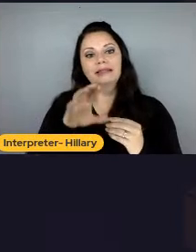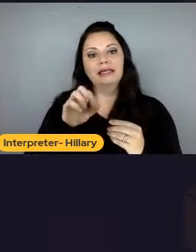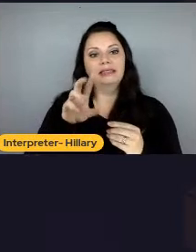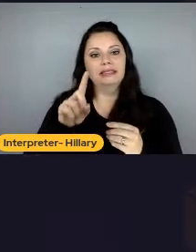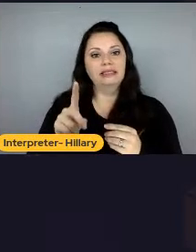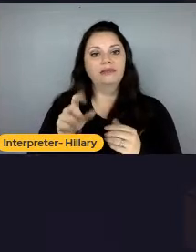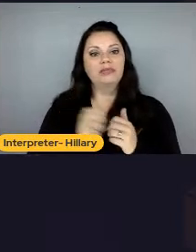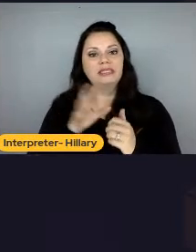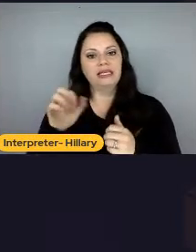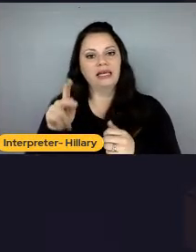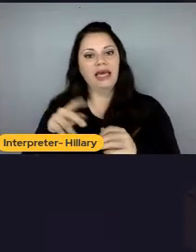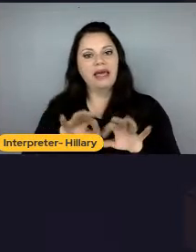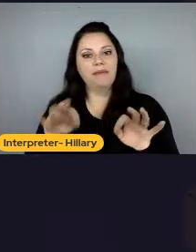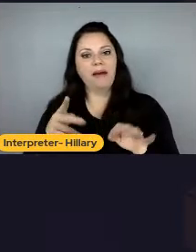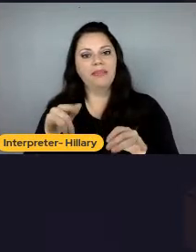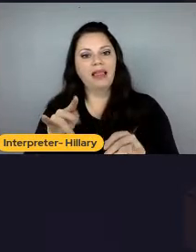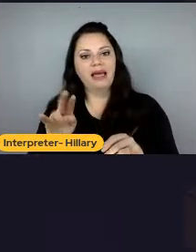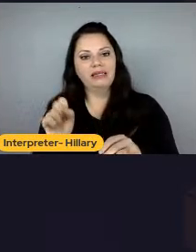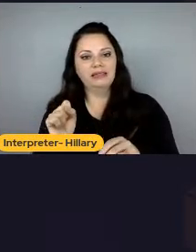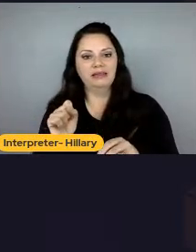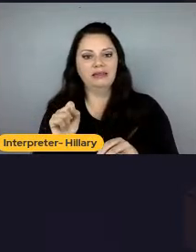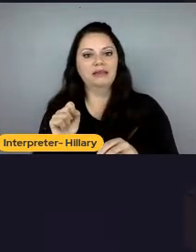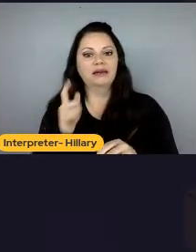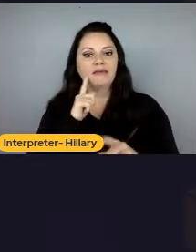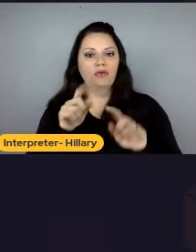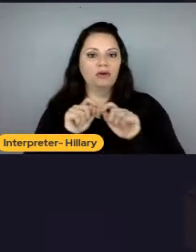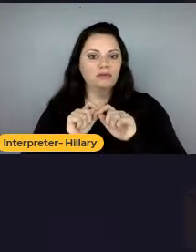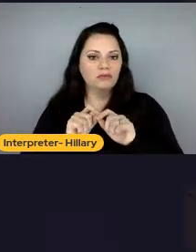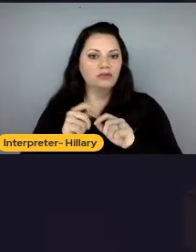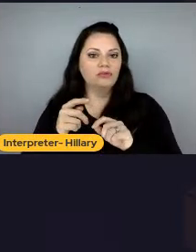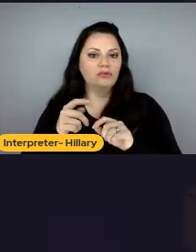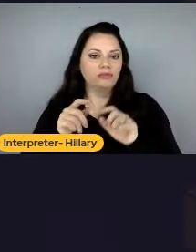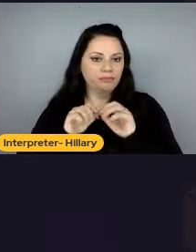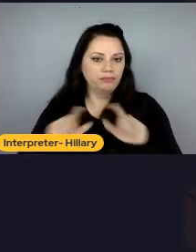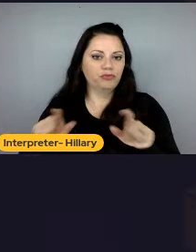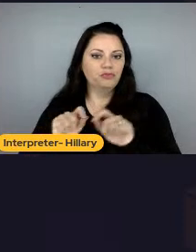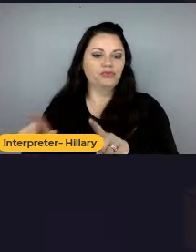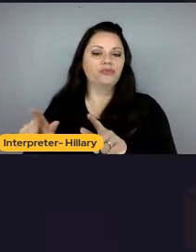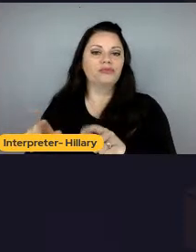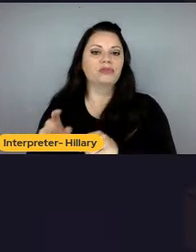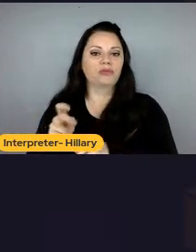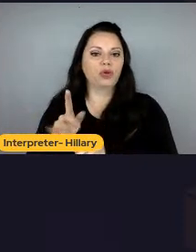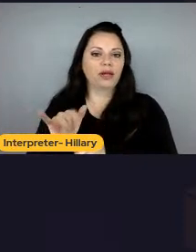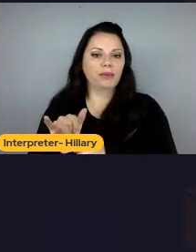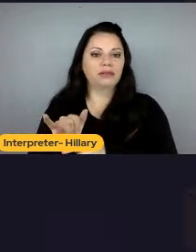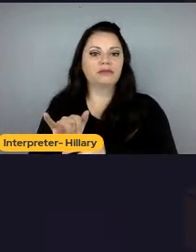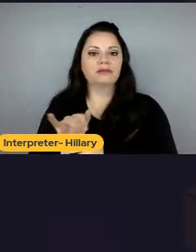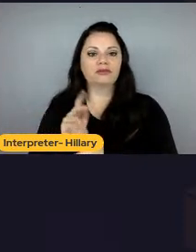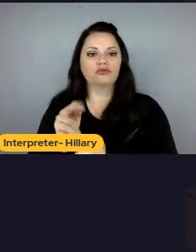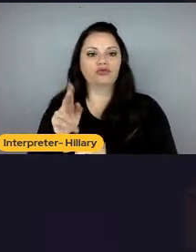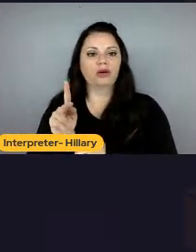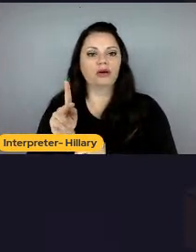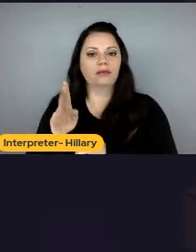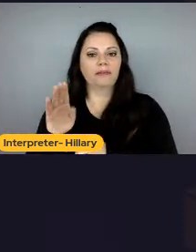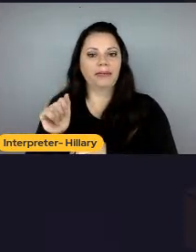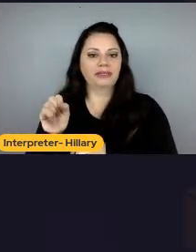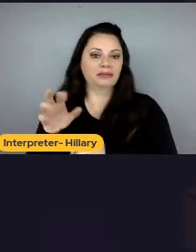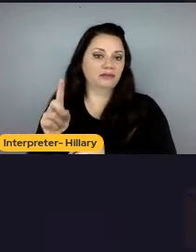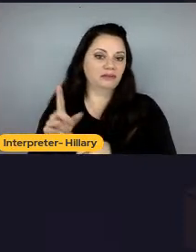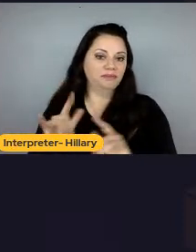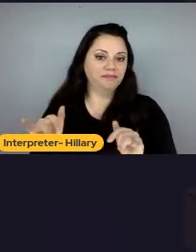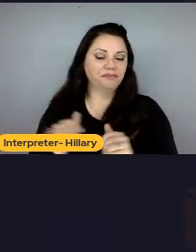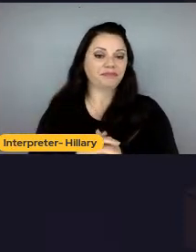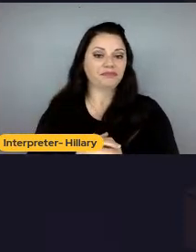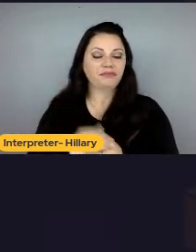CDK pipelines if you're doing trunk-based deployment, development, and multi-account deployment. And if you're looking